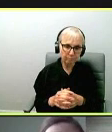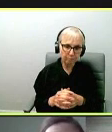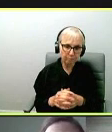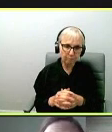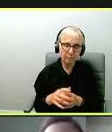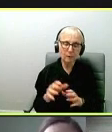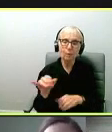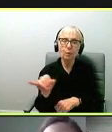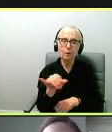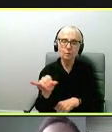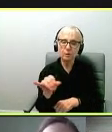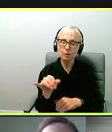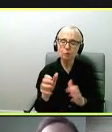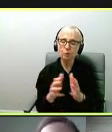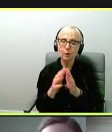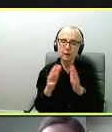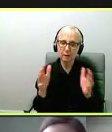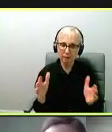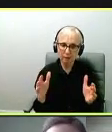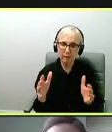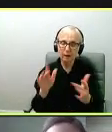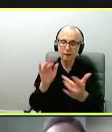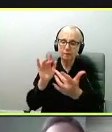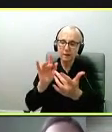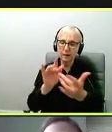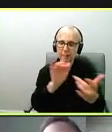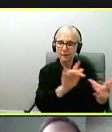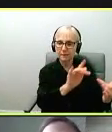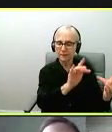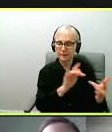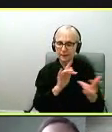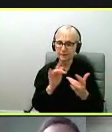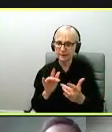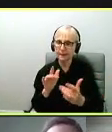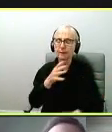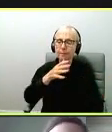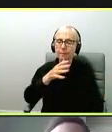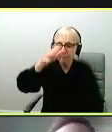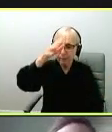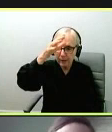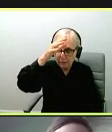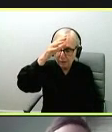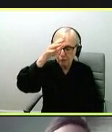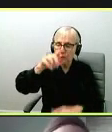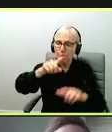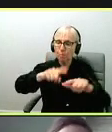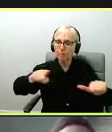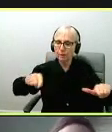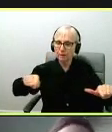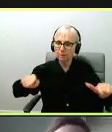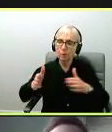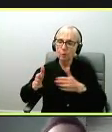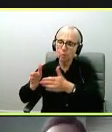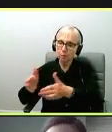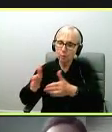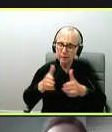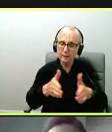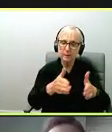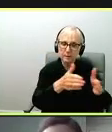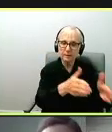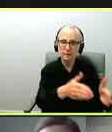We're also doing a lot in terms of reaching out to parents and guardians through multiple channels. So today we will start